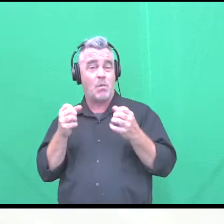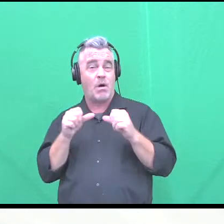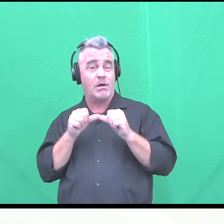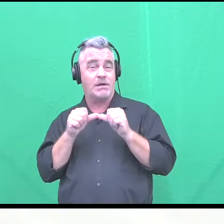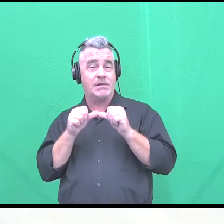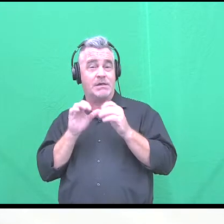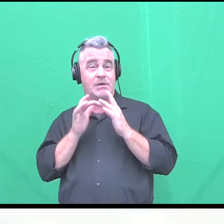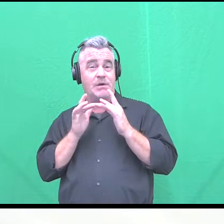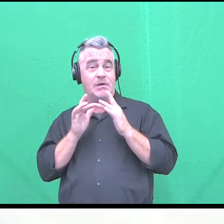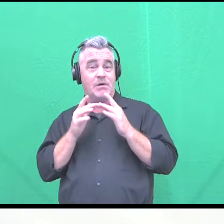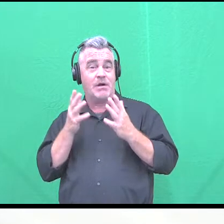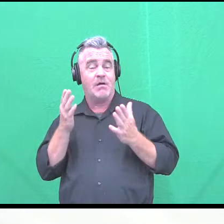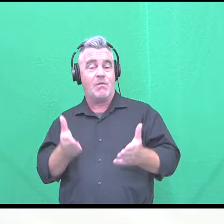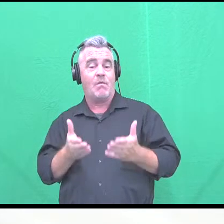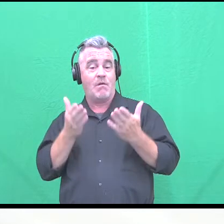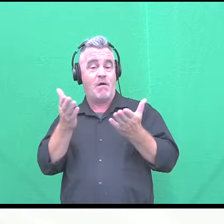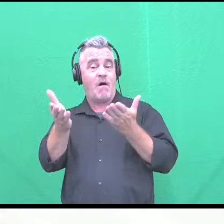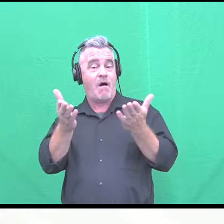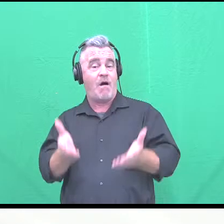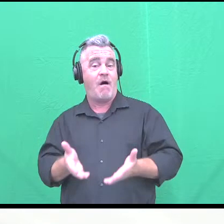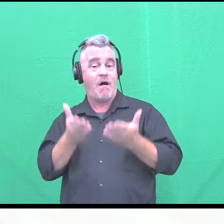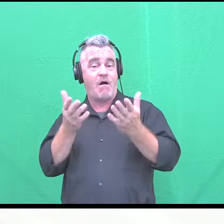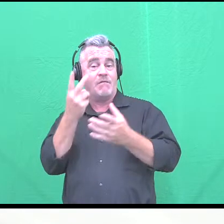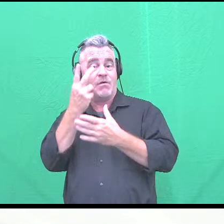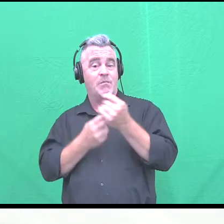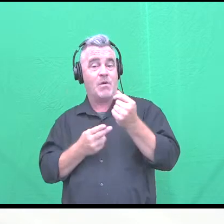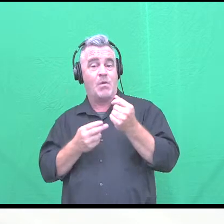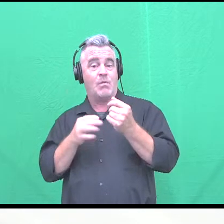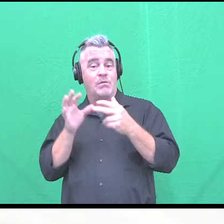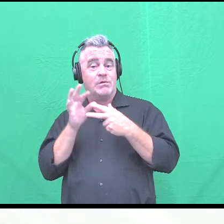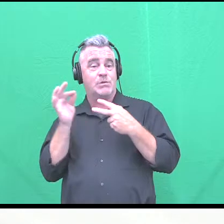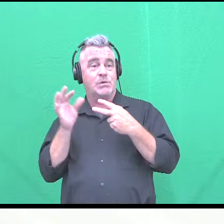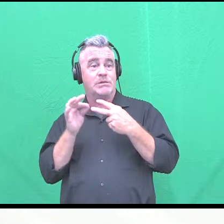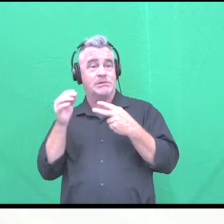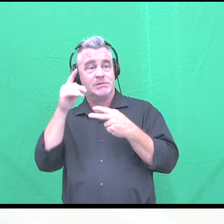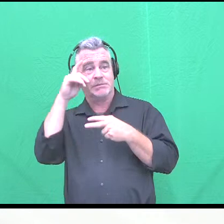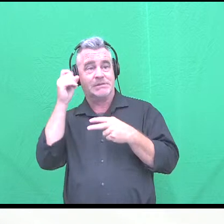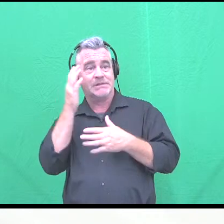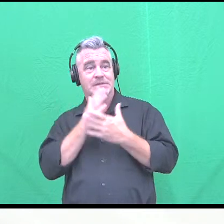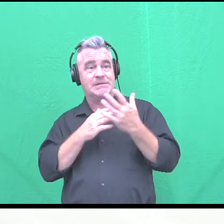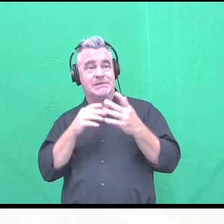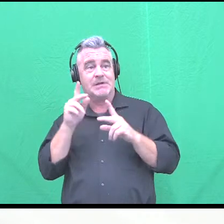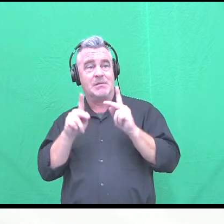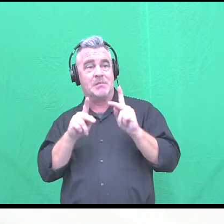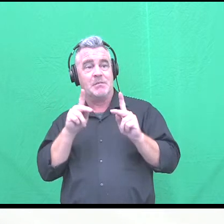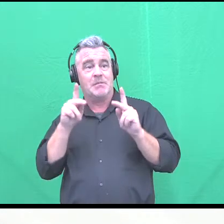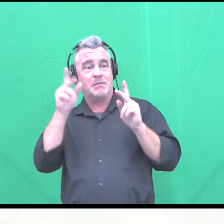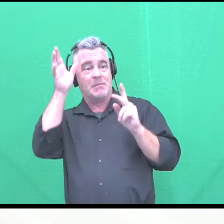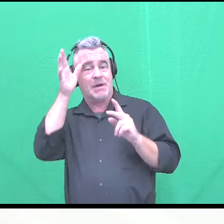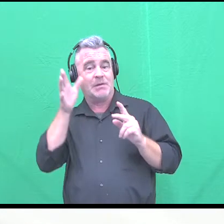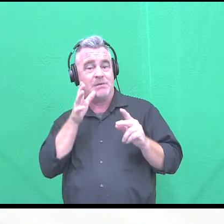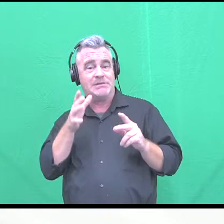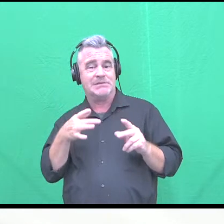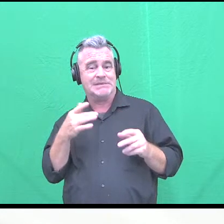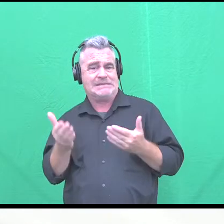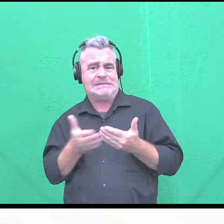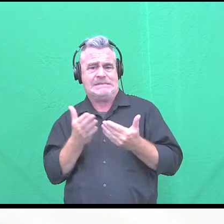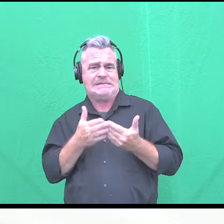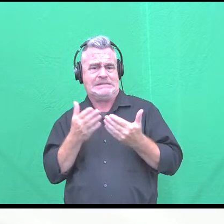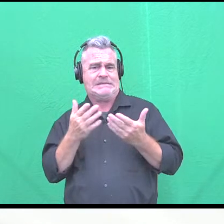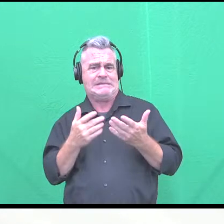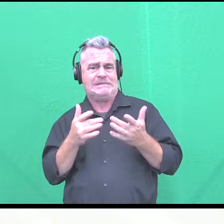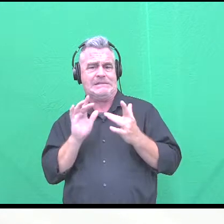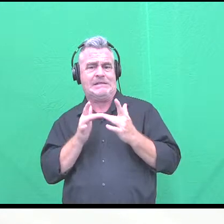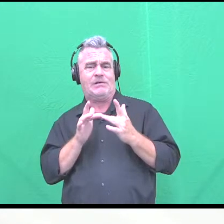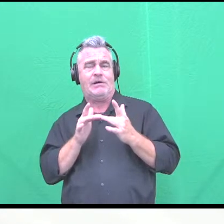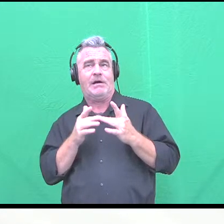maybe offer both options, because some of the parents just found it easier to show up virtually. So they will probably continue that.